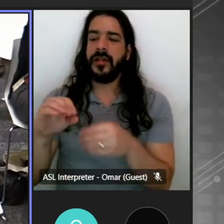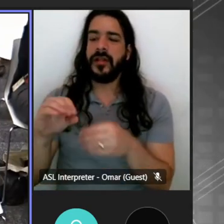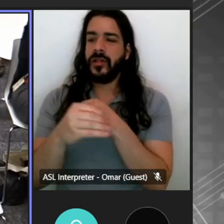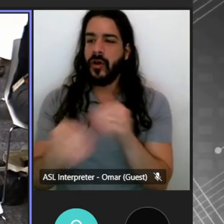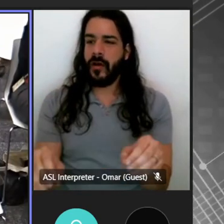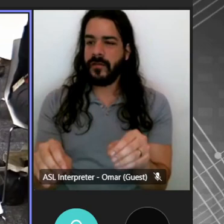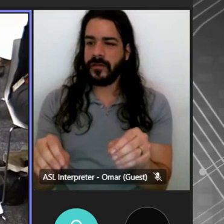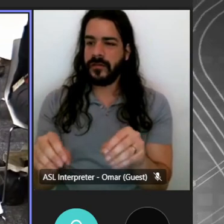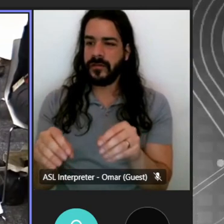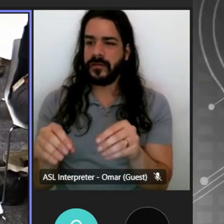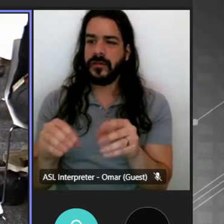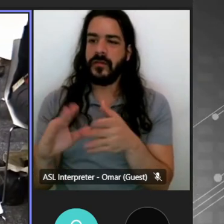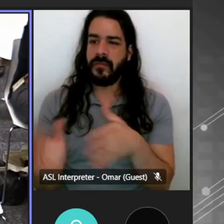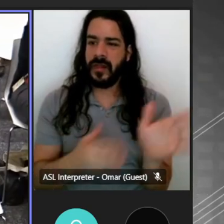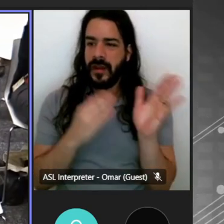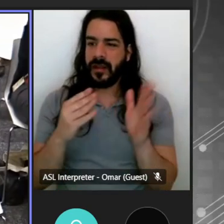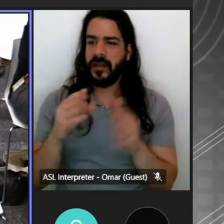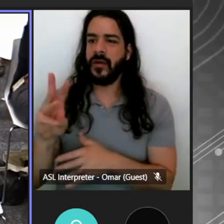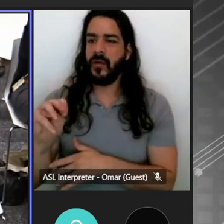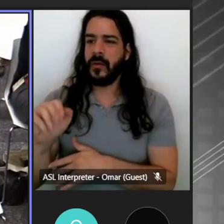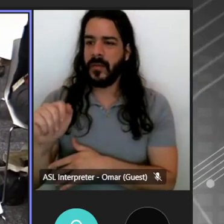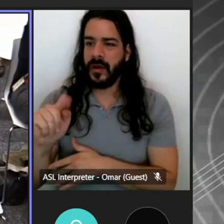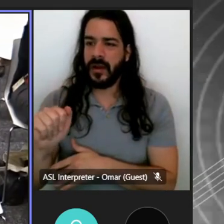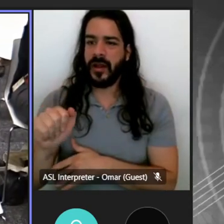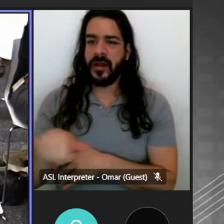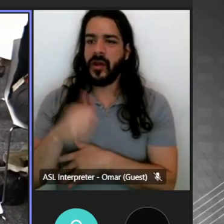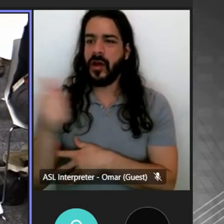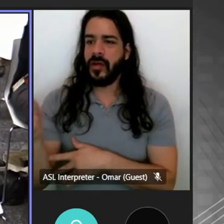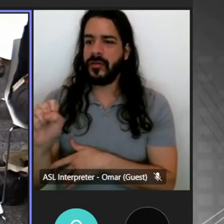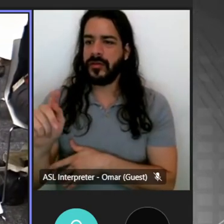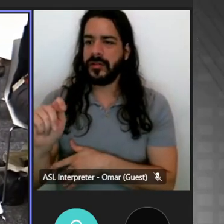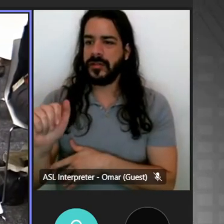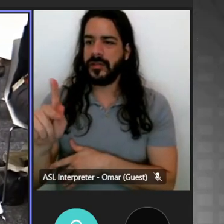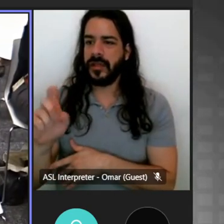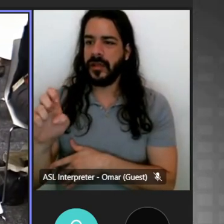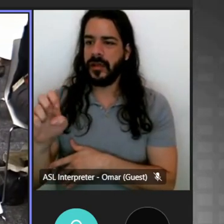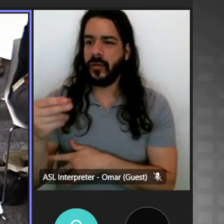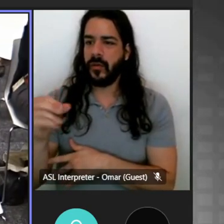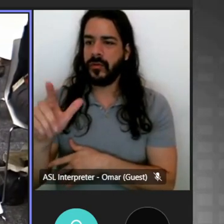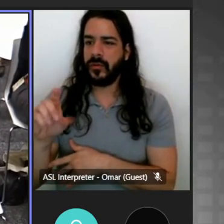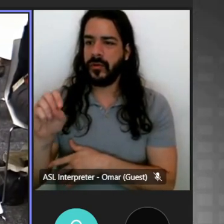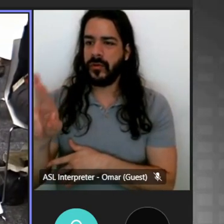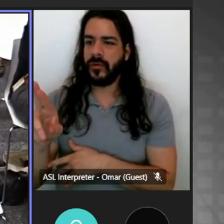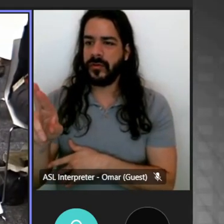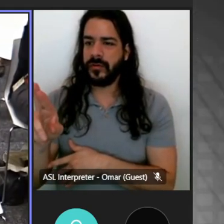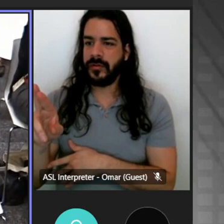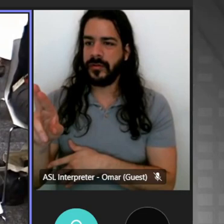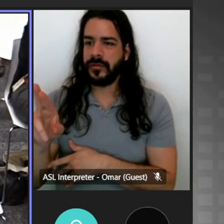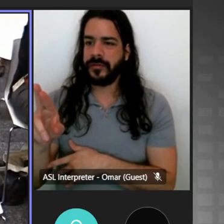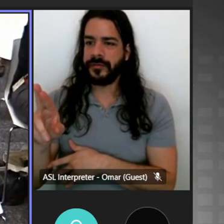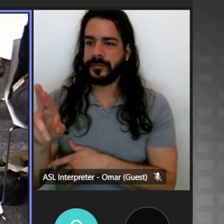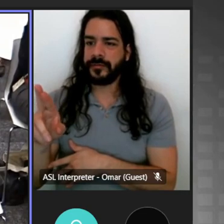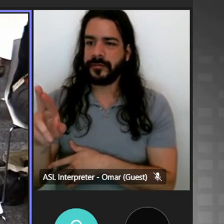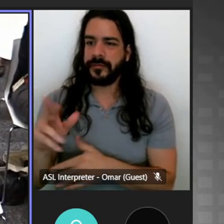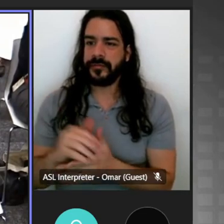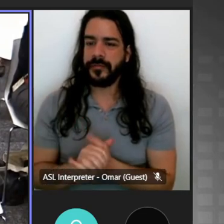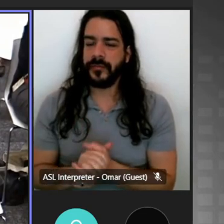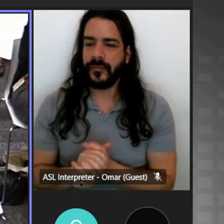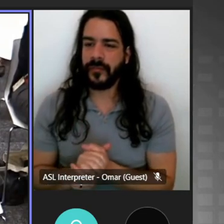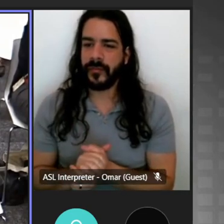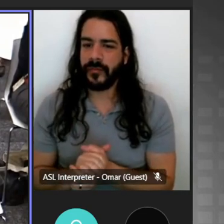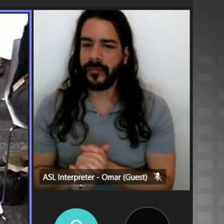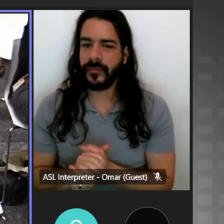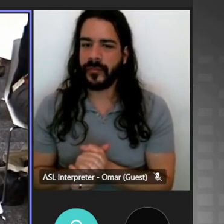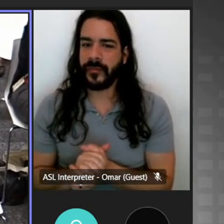Planning, WMATA, and other stakeholders, specifically including our affiliated nonprofit Northwest